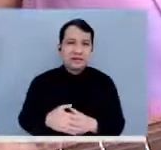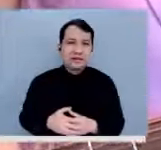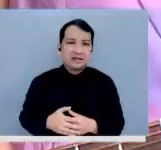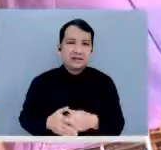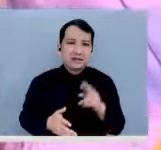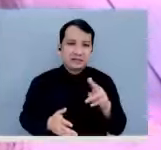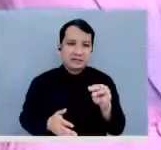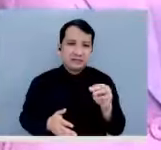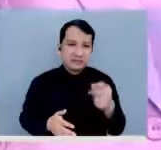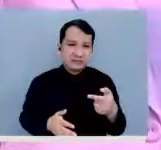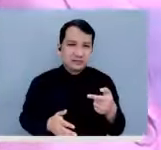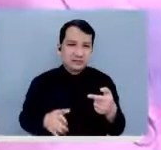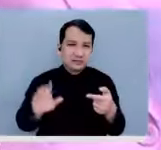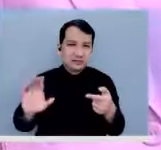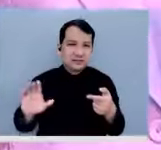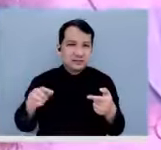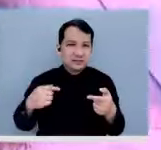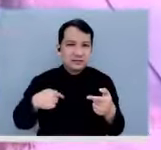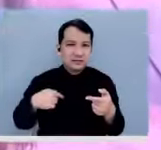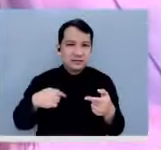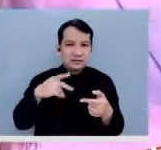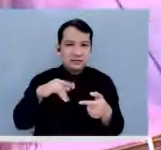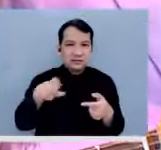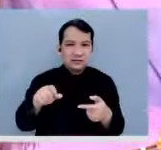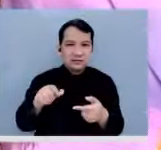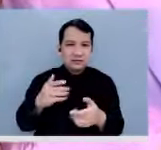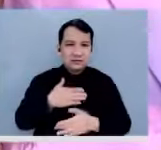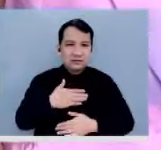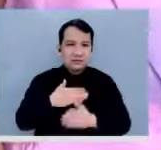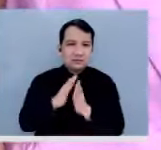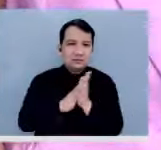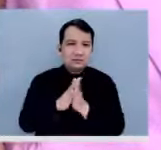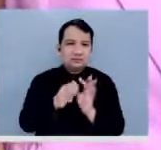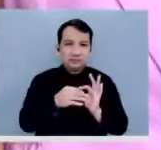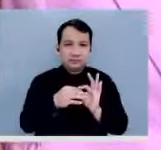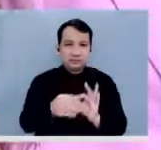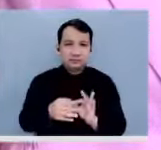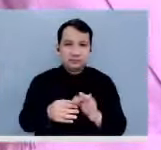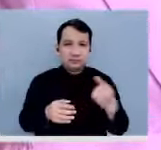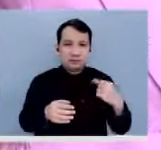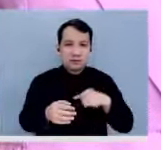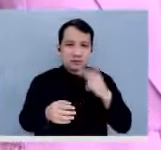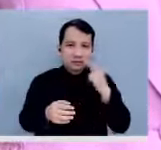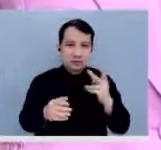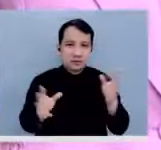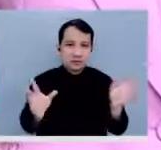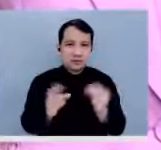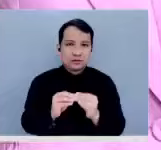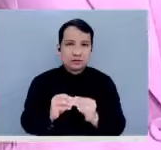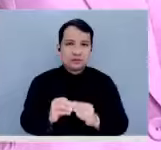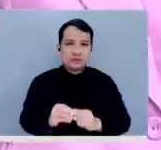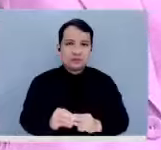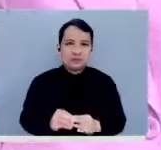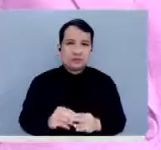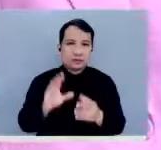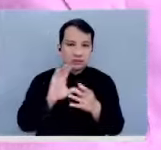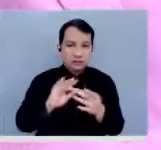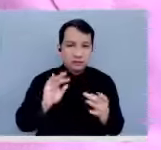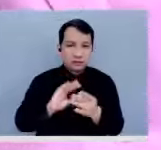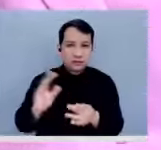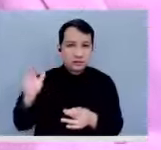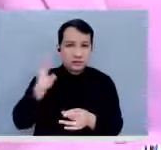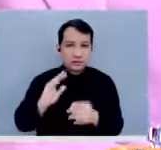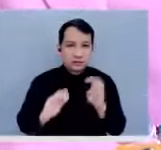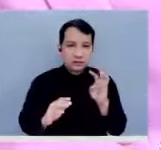Music and EMI Records. So we're very, very excited about that. And just so you know pala, since nakakwento nyo rin, 16 years na